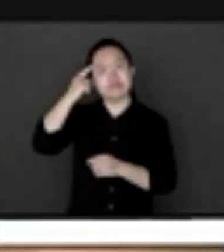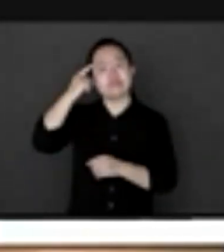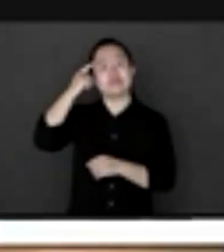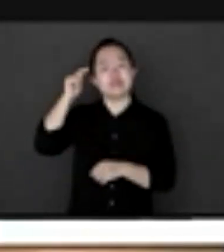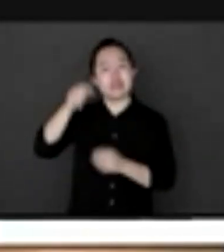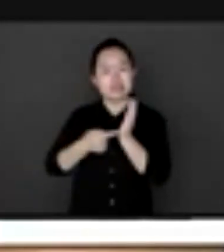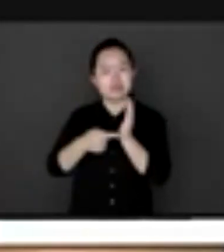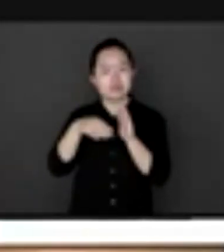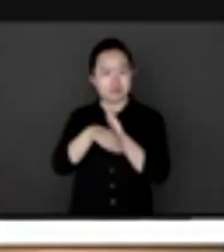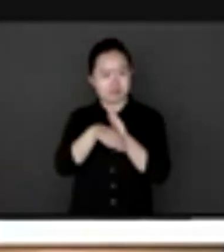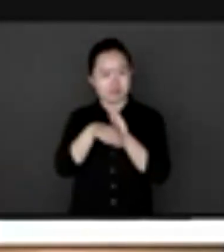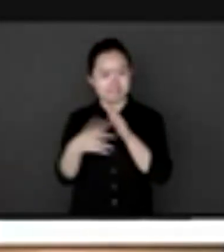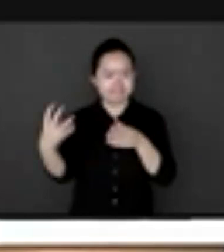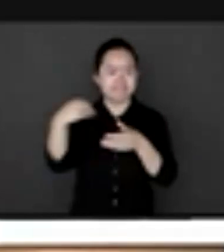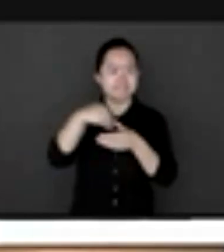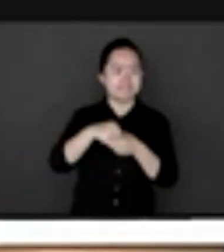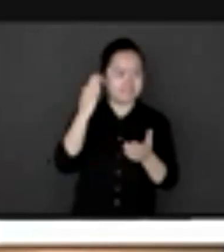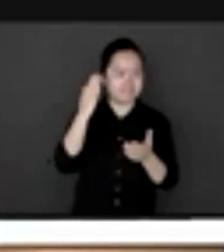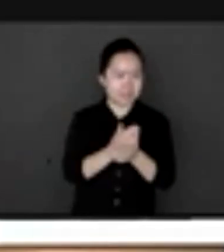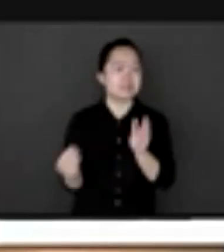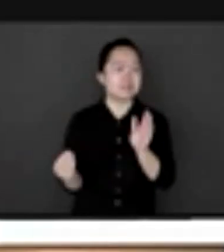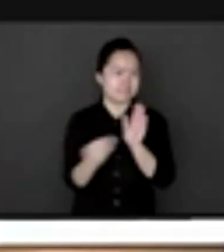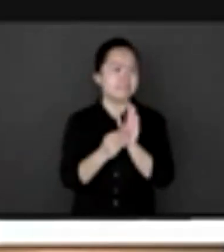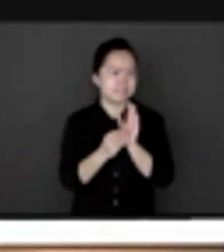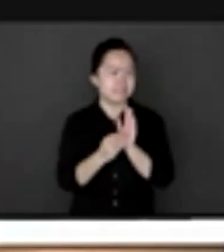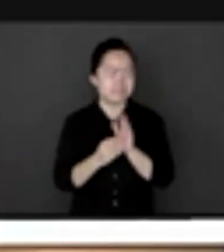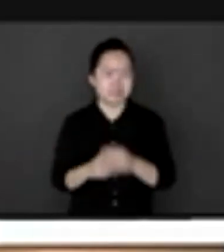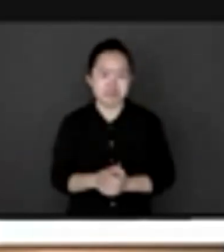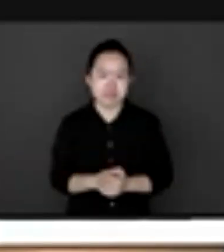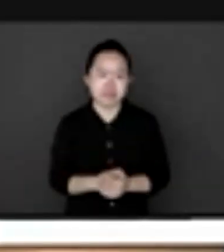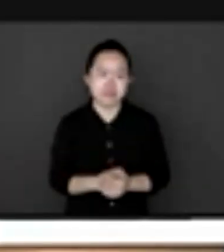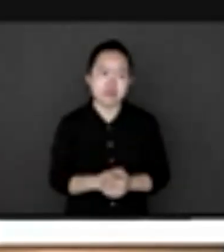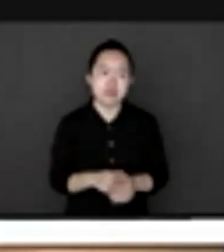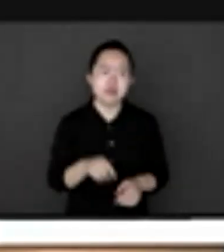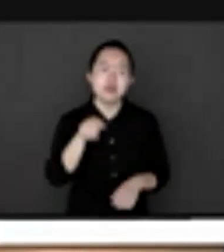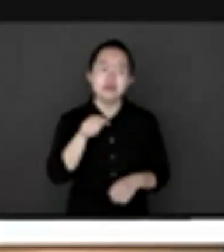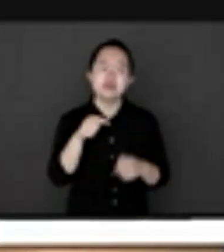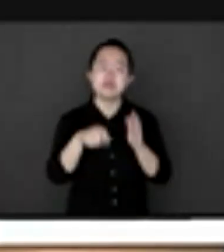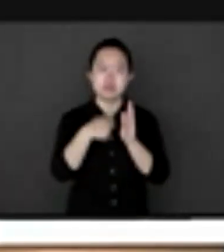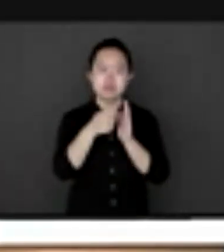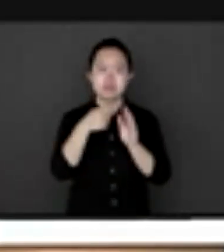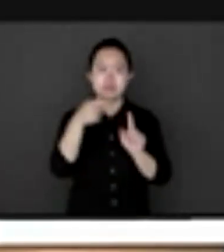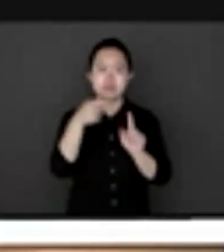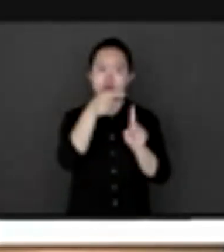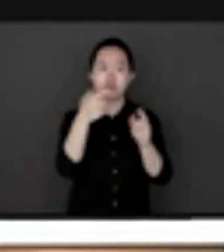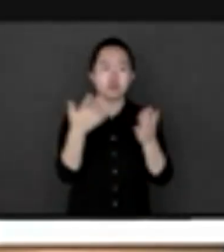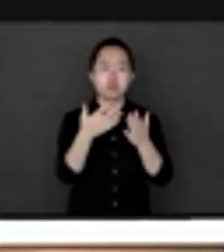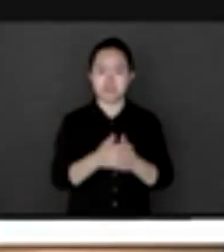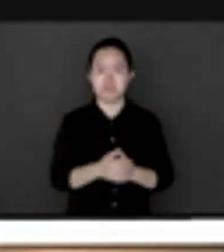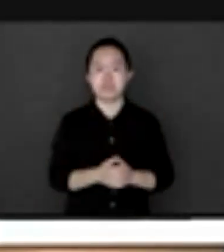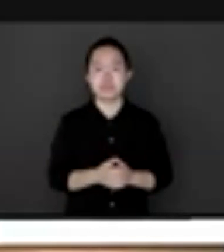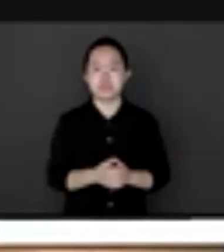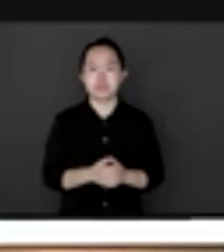were actually, to bundle measures into a program, because of course there were tons of measures already there. Just to give you an